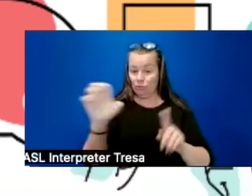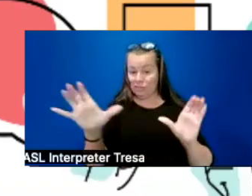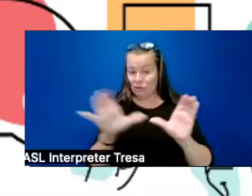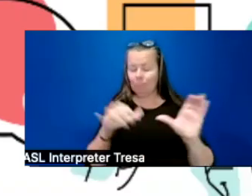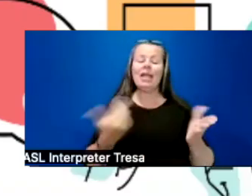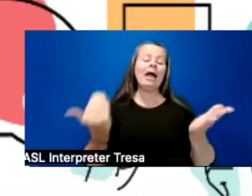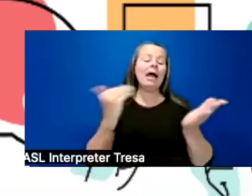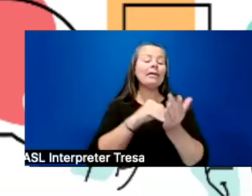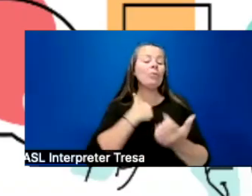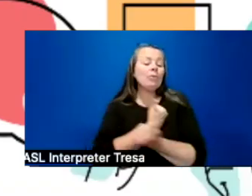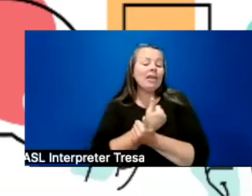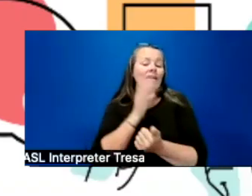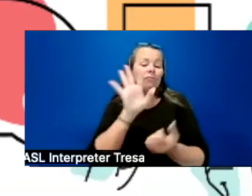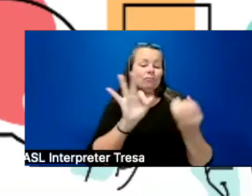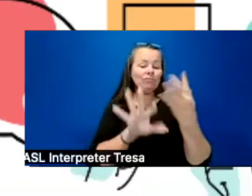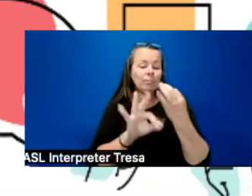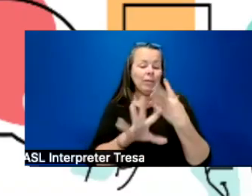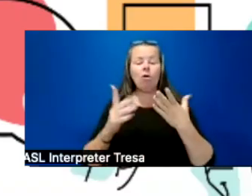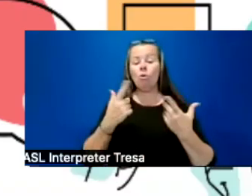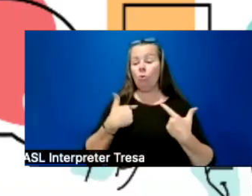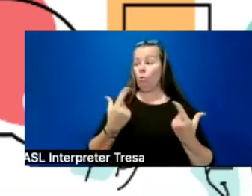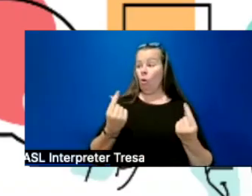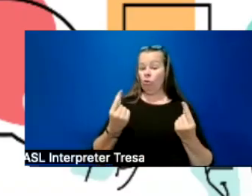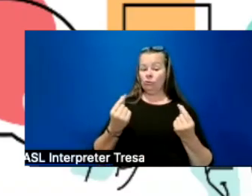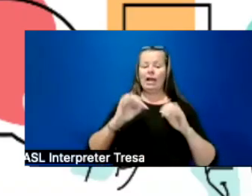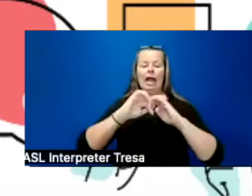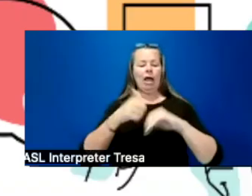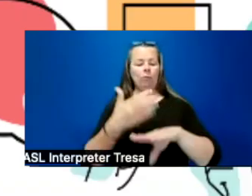your feedback on how we're doing and what we can do better. So go to